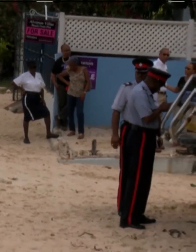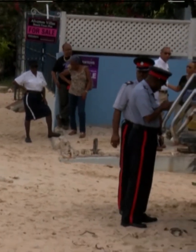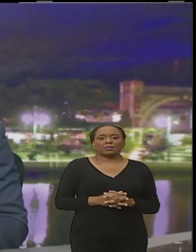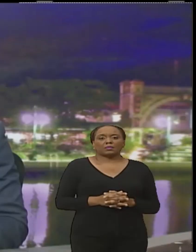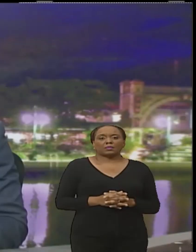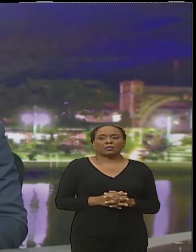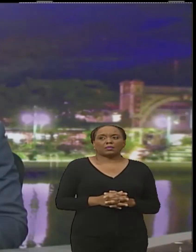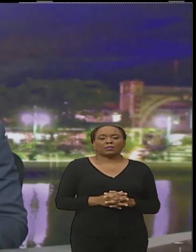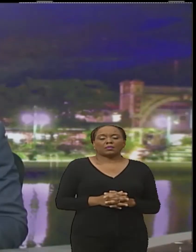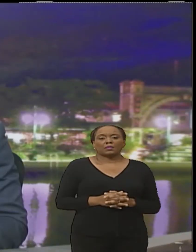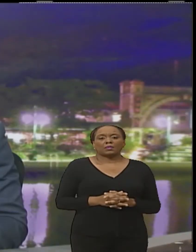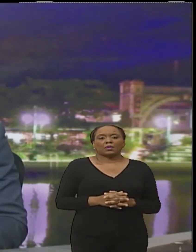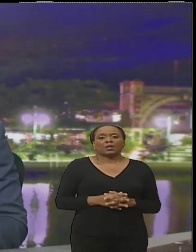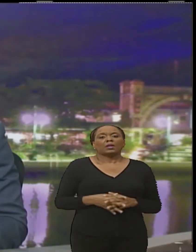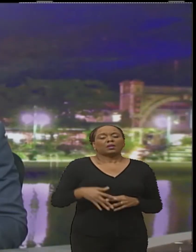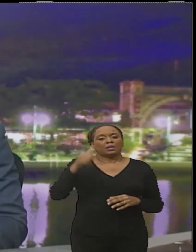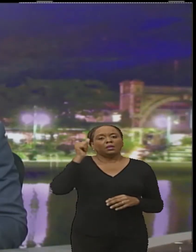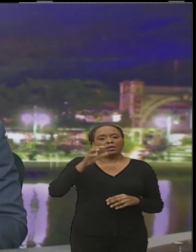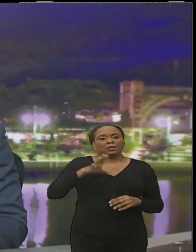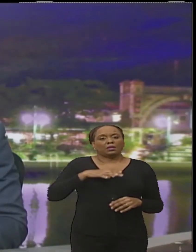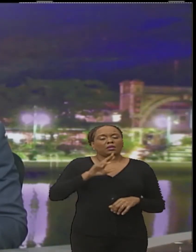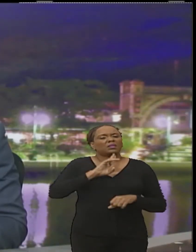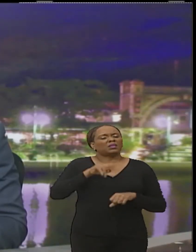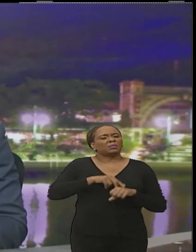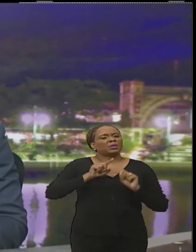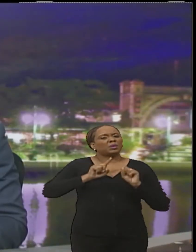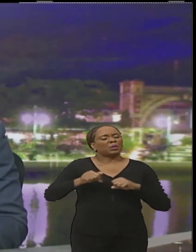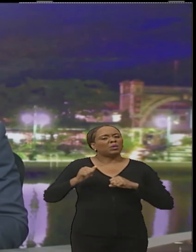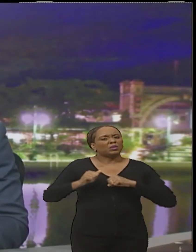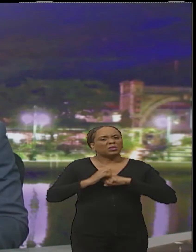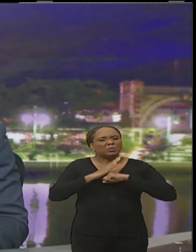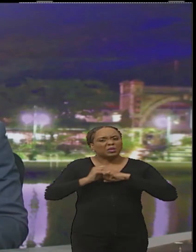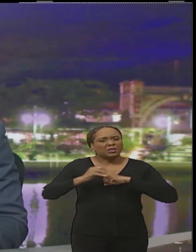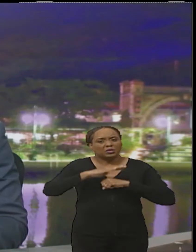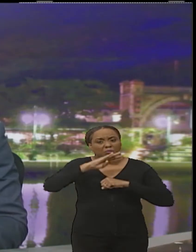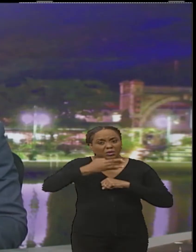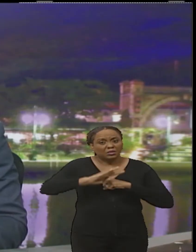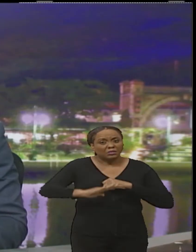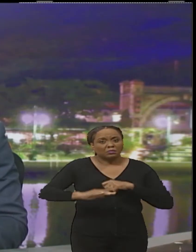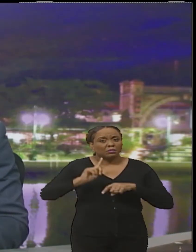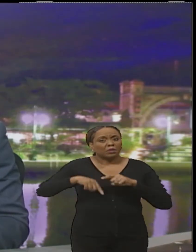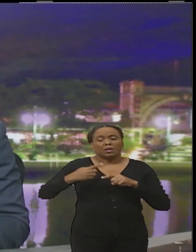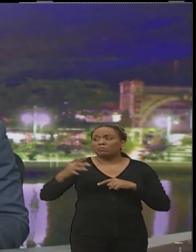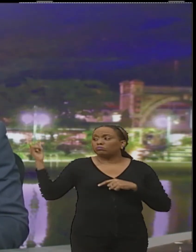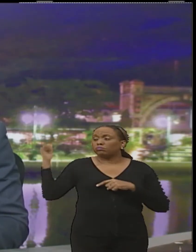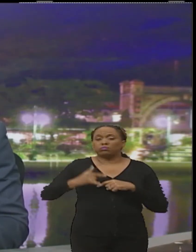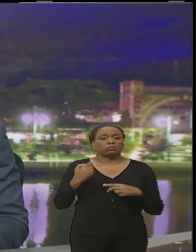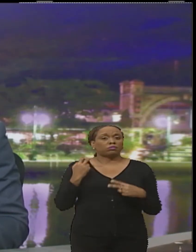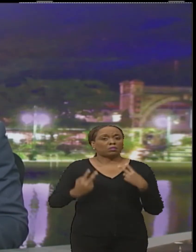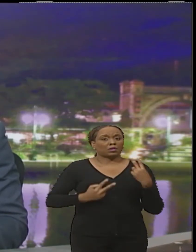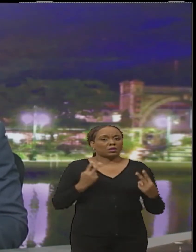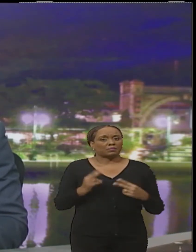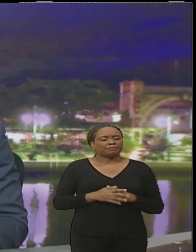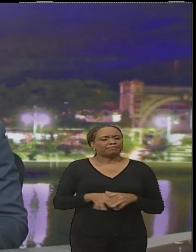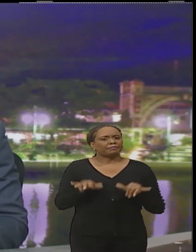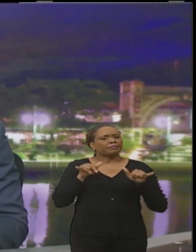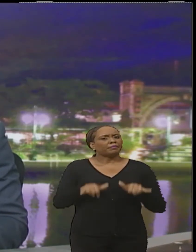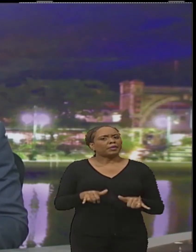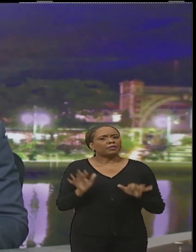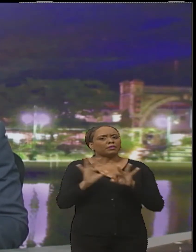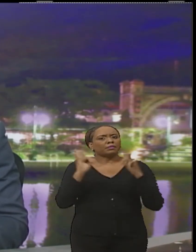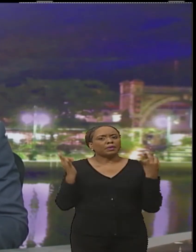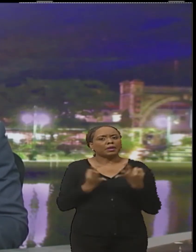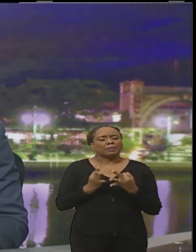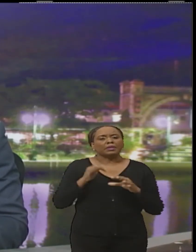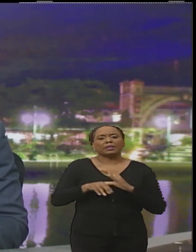News understands Mr. Dawson was accustomed to going to that particular beach whenever he visited Barbados. Now, he'd been staying with relatives in St.